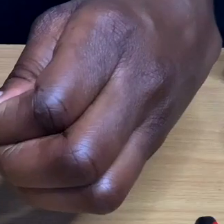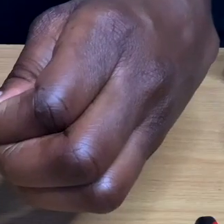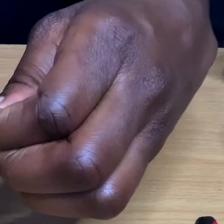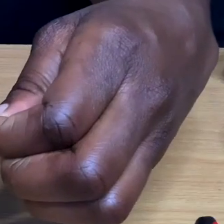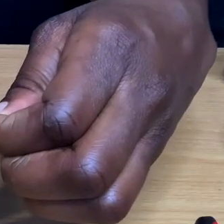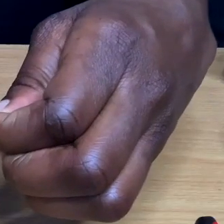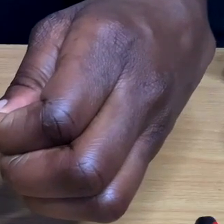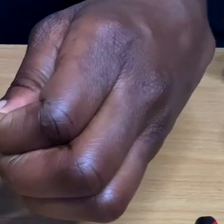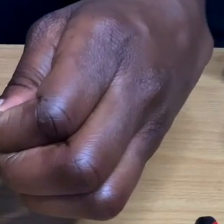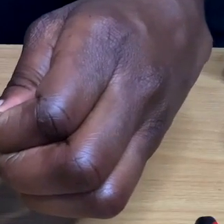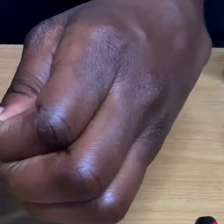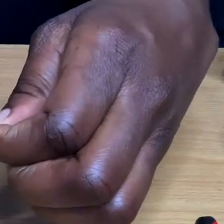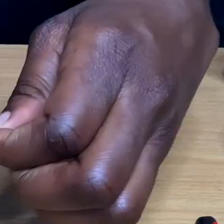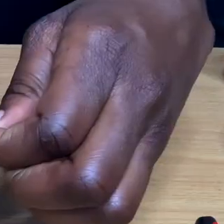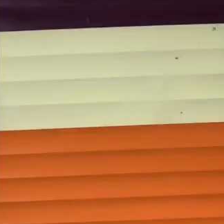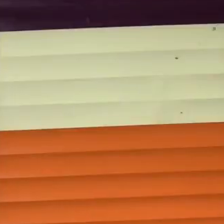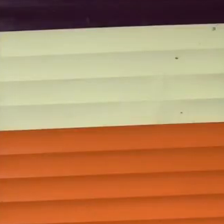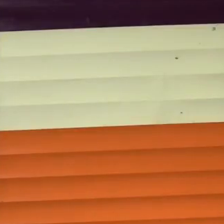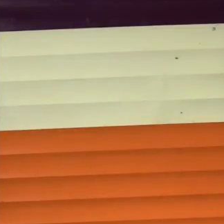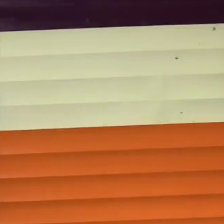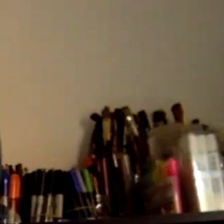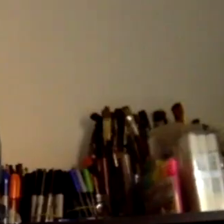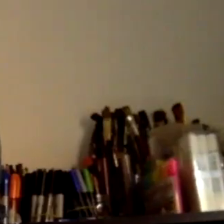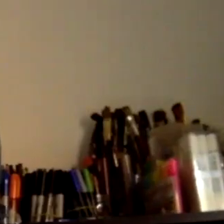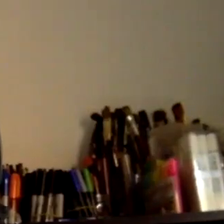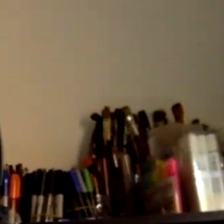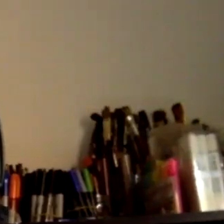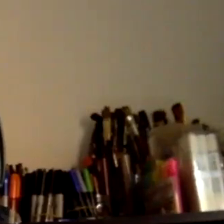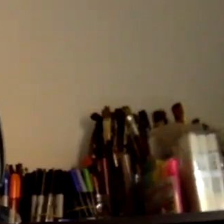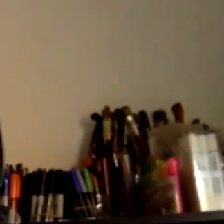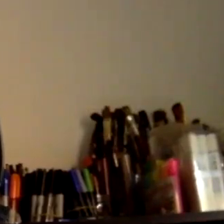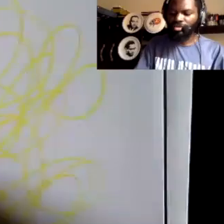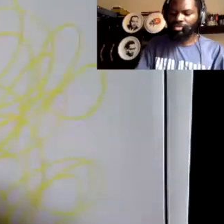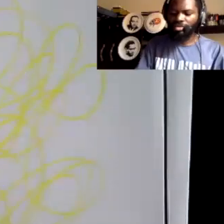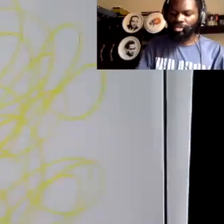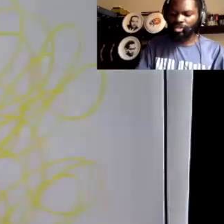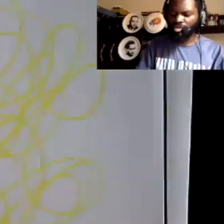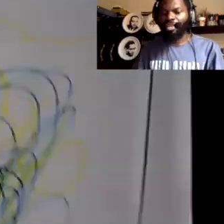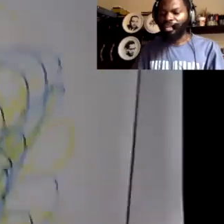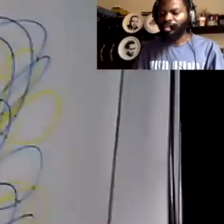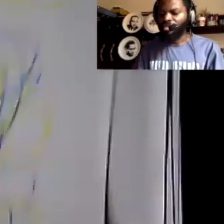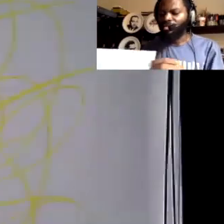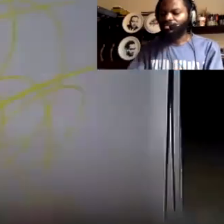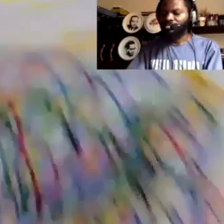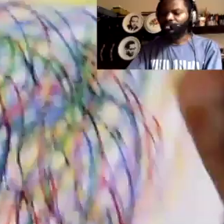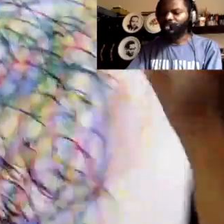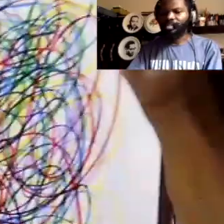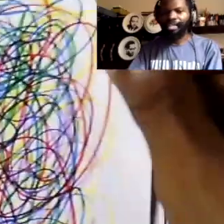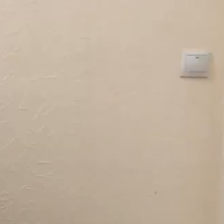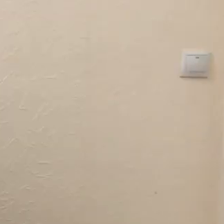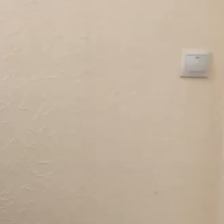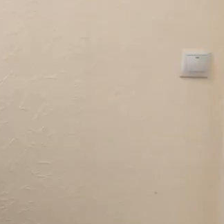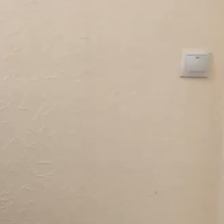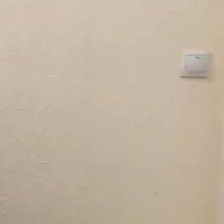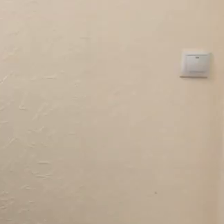you how to make exactly what I'm wearing. And I'll be using two major things in arts, which are lines and shapes.